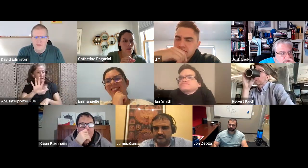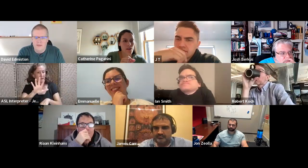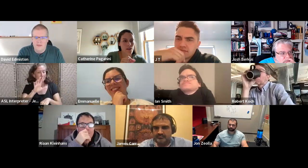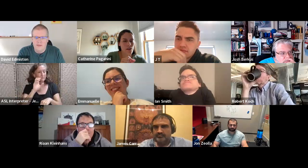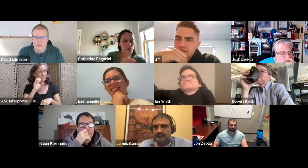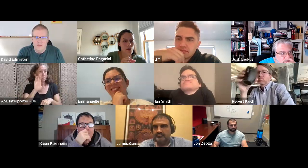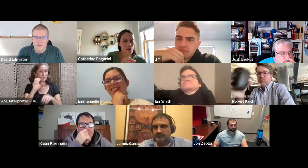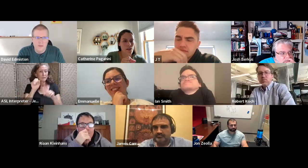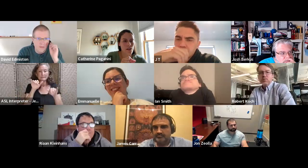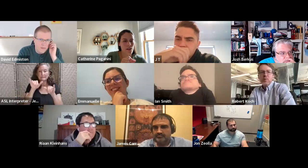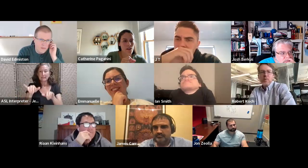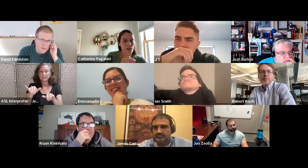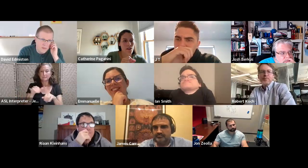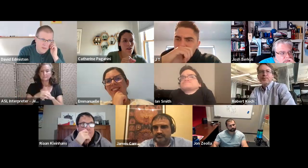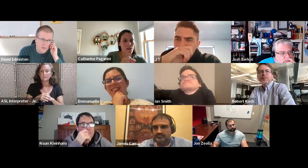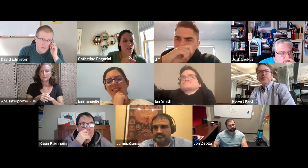minutes?